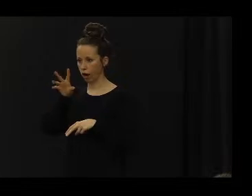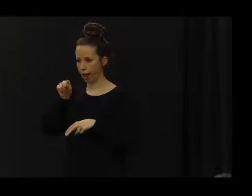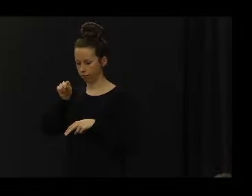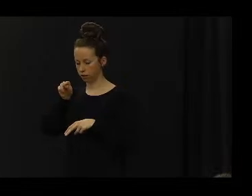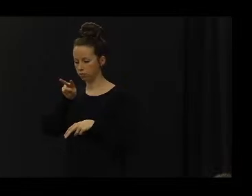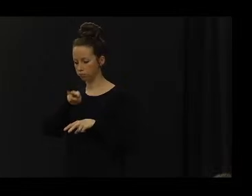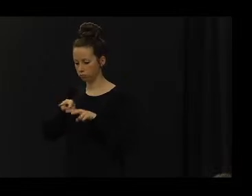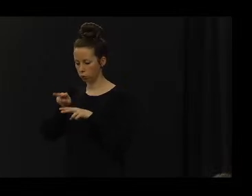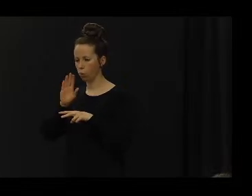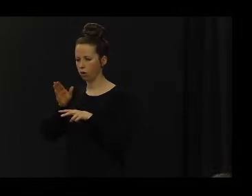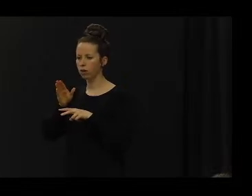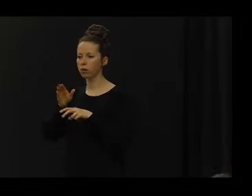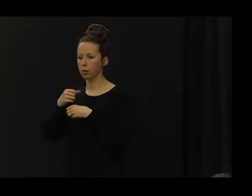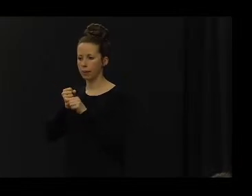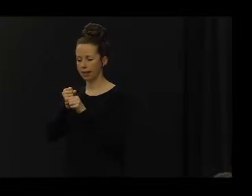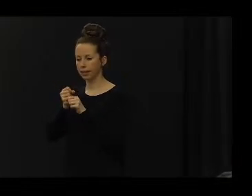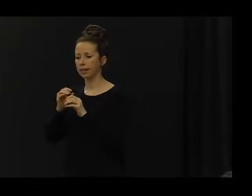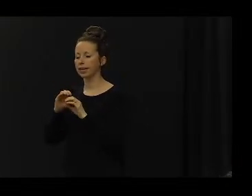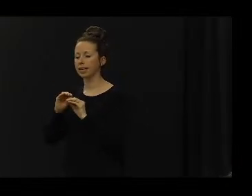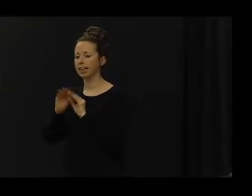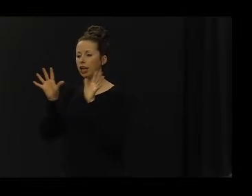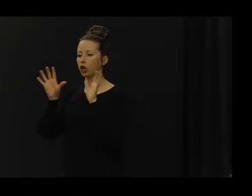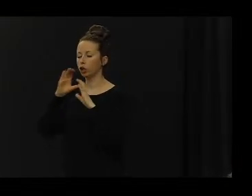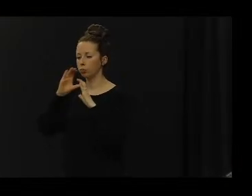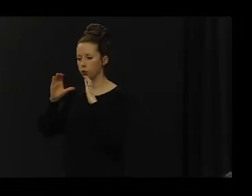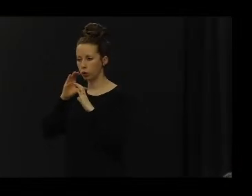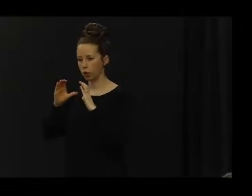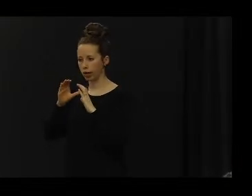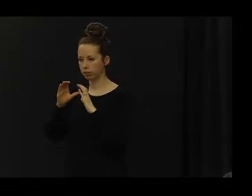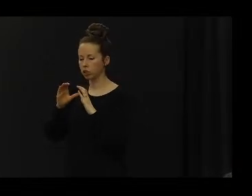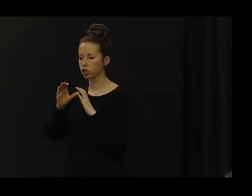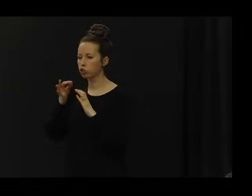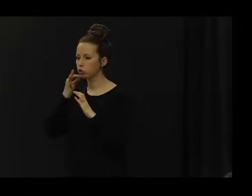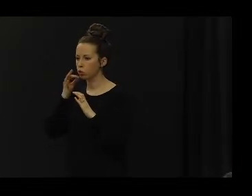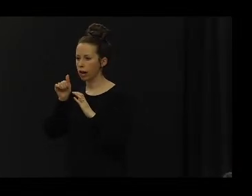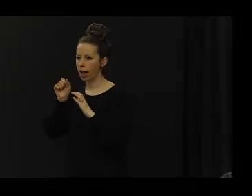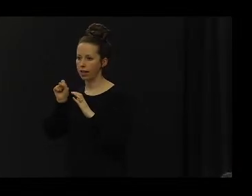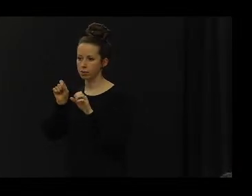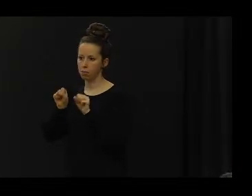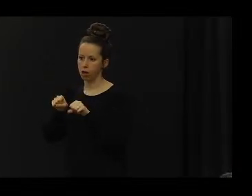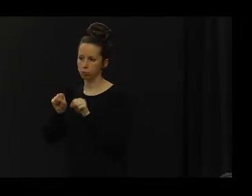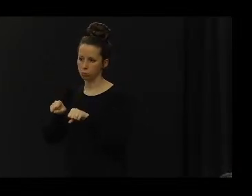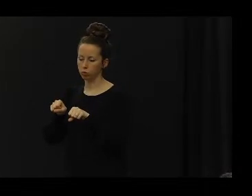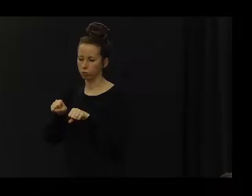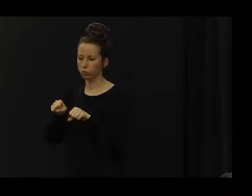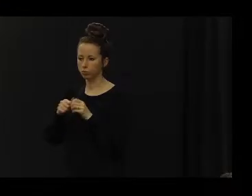we'll make clear communication as soon as possible to everyone sitting on the board.